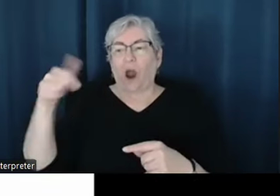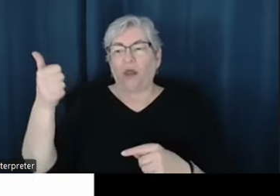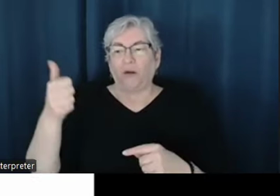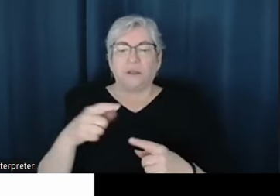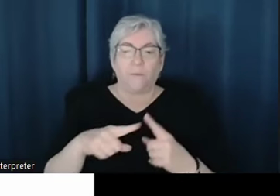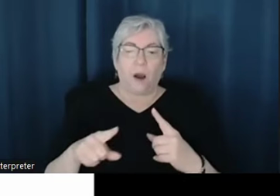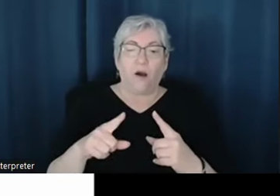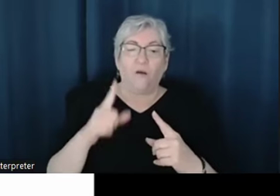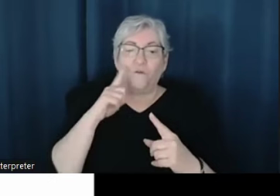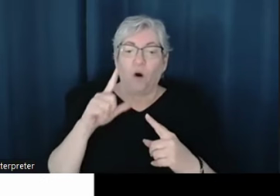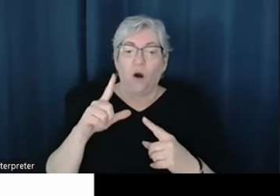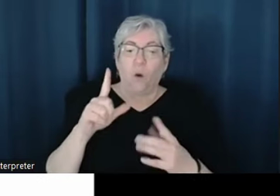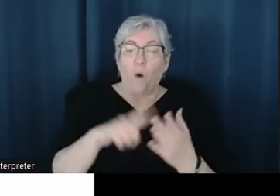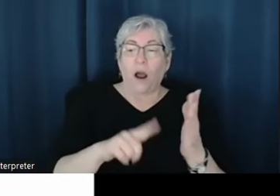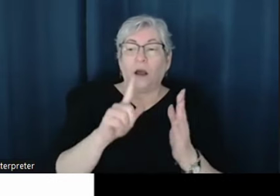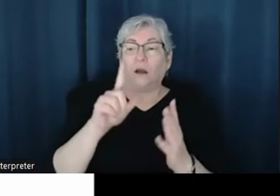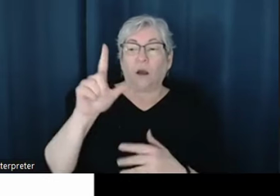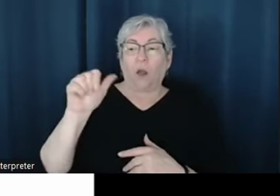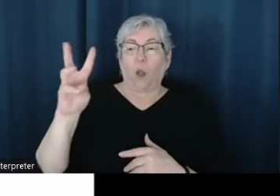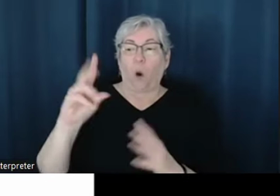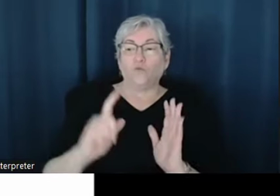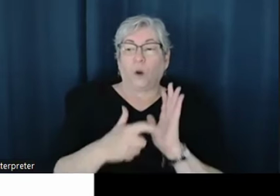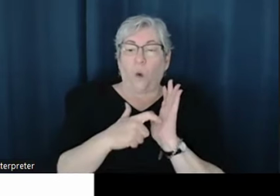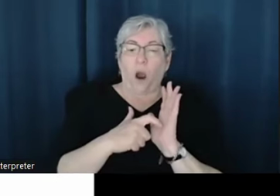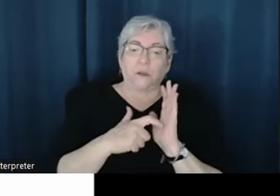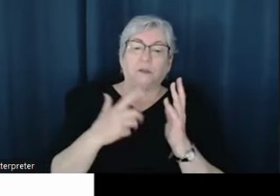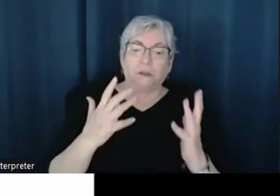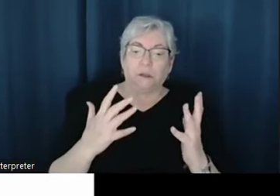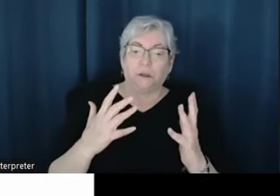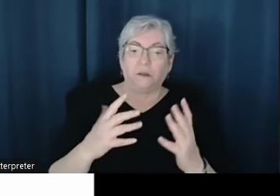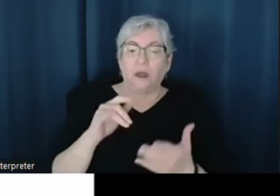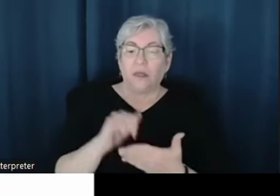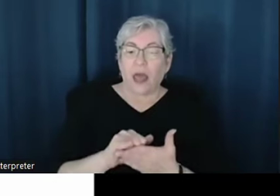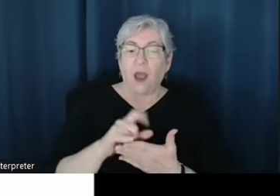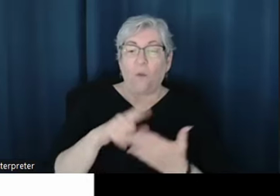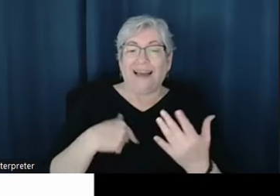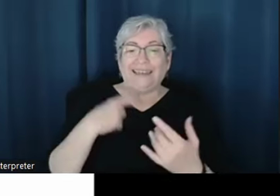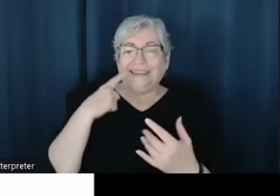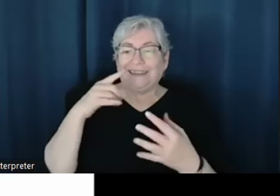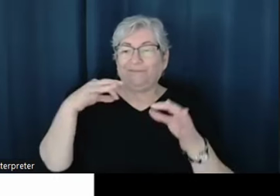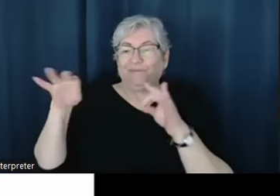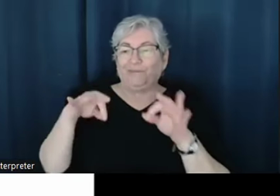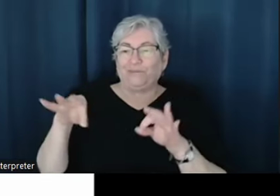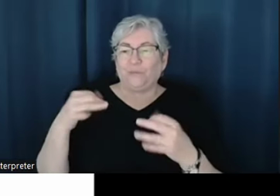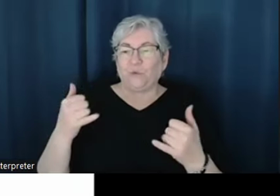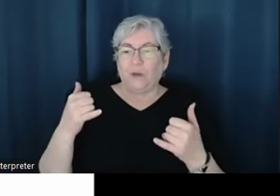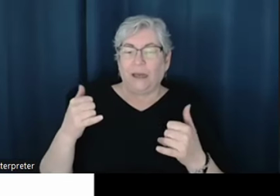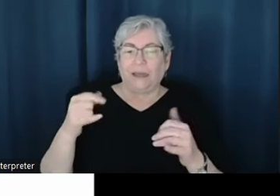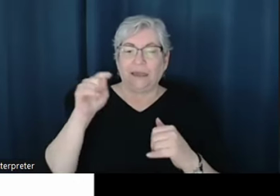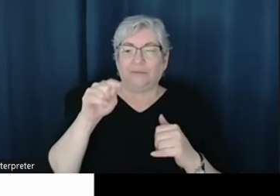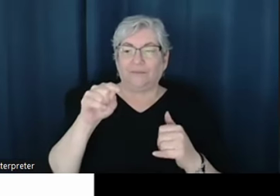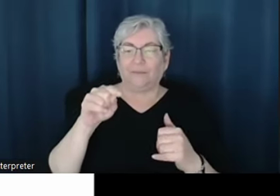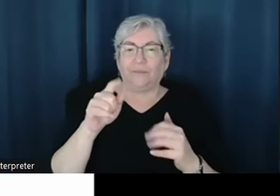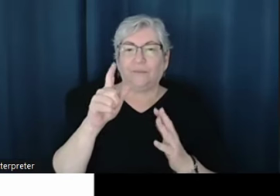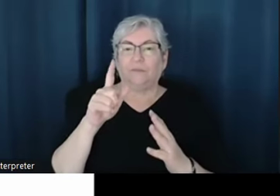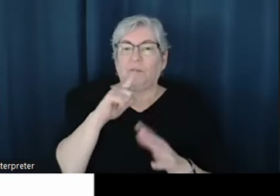terms of what the law requires, that's what they're supposed to do. So the list, all the stuff that I've talked about today, is in this